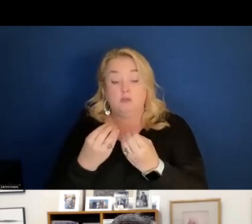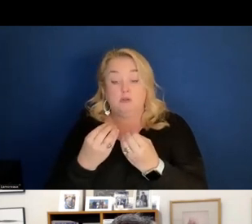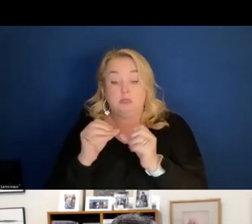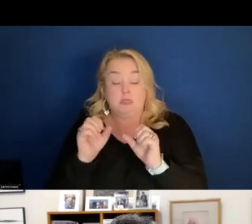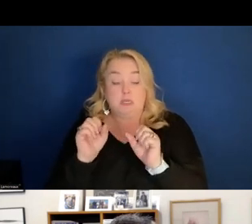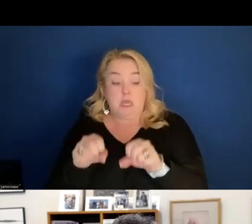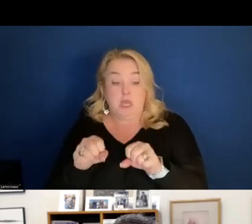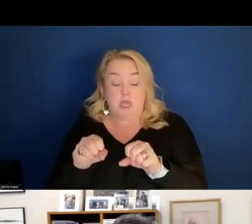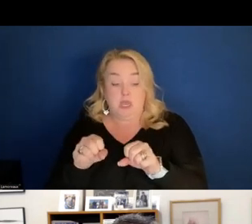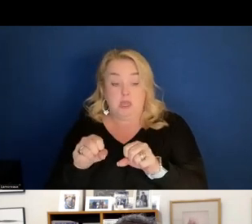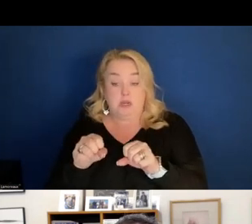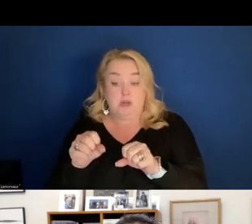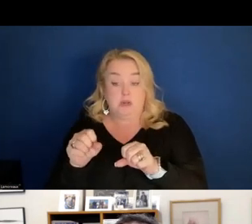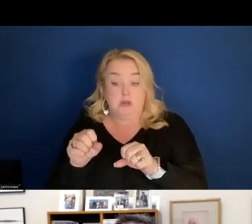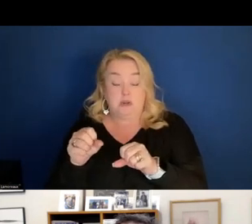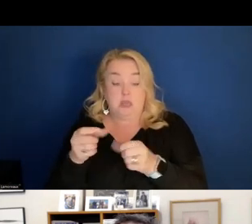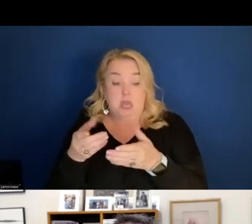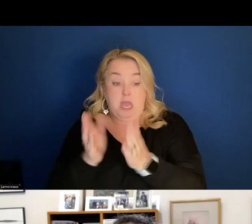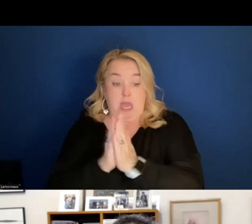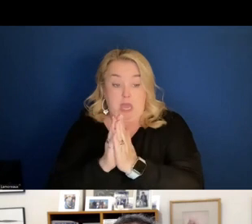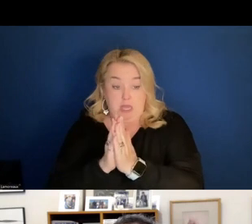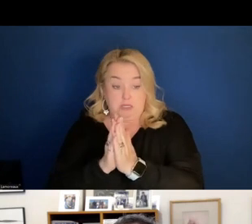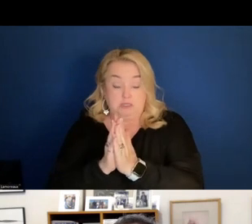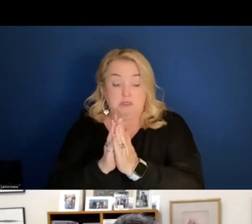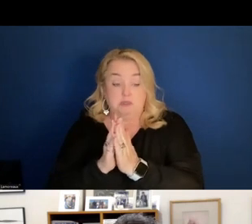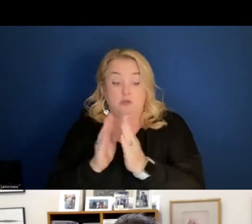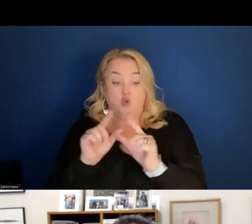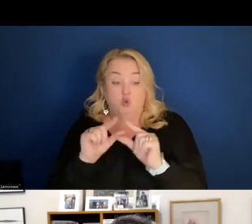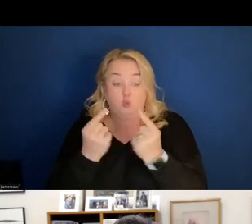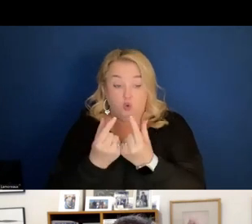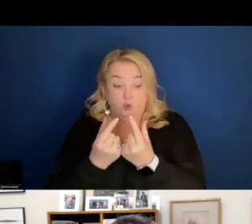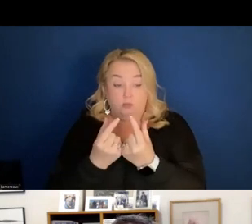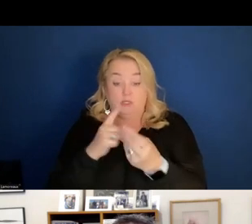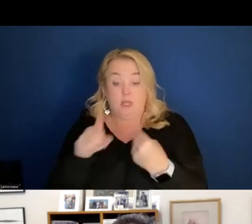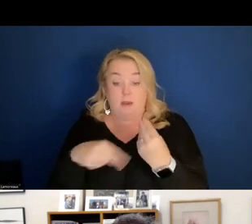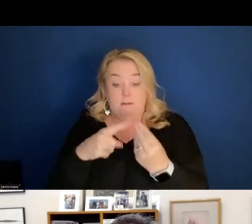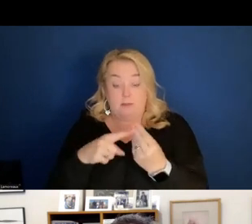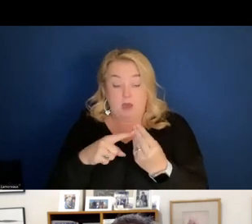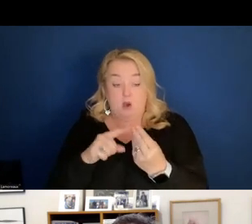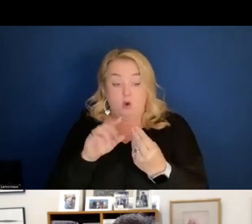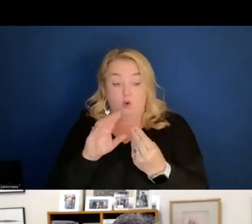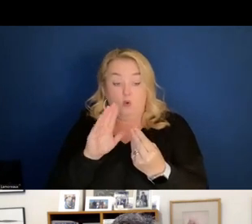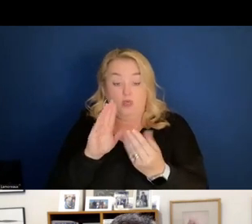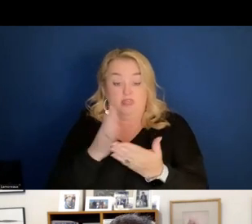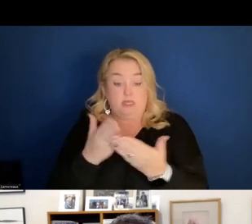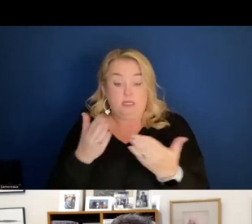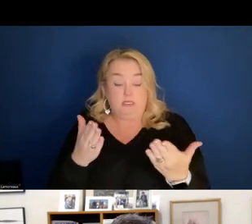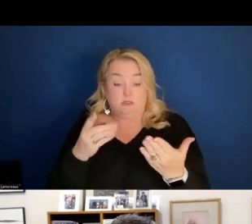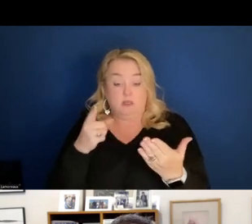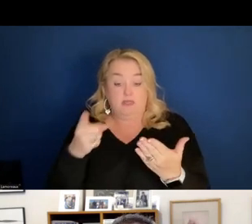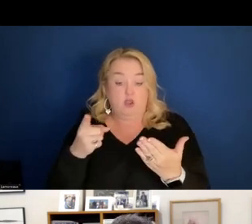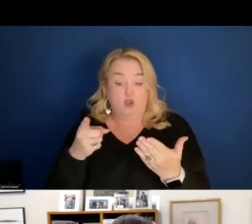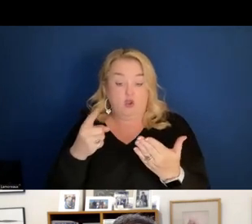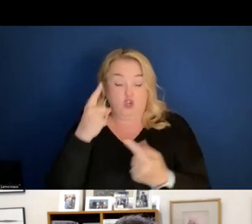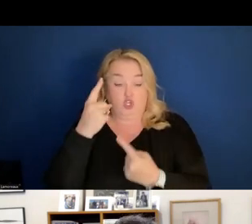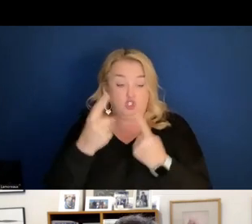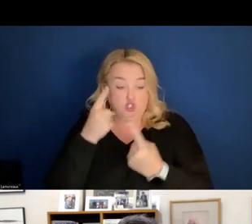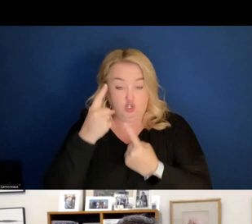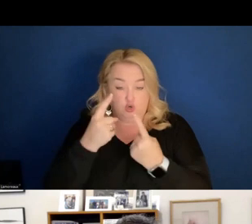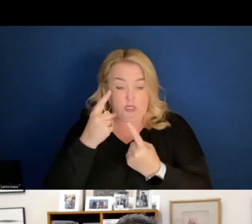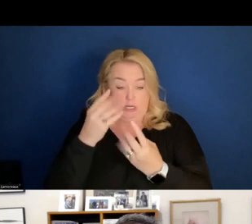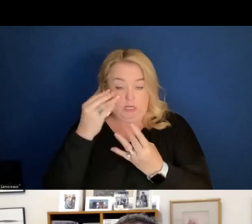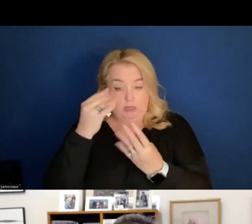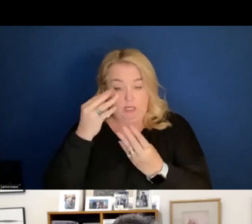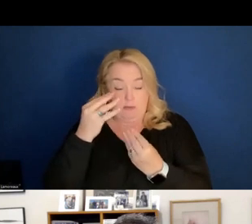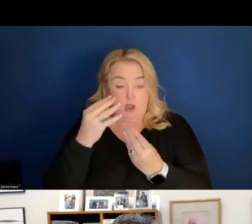to ask existing gatherings or groups about things that you're considering, and what